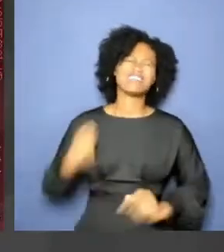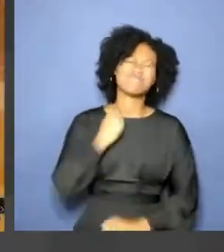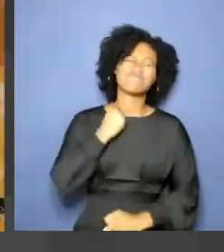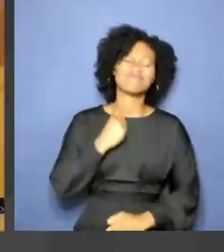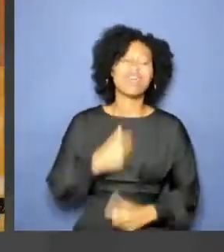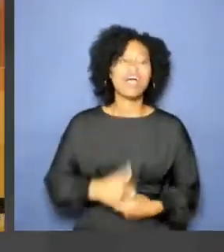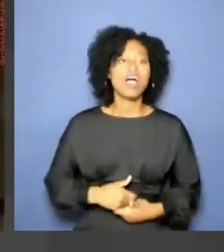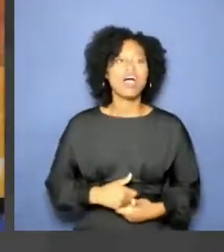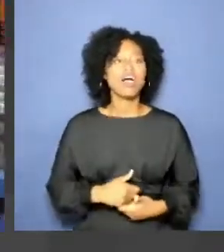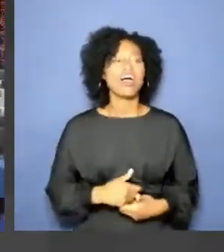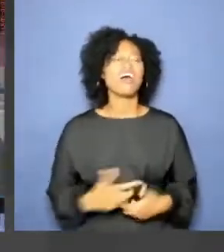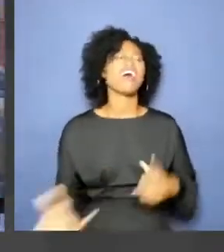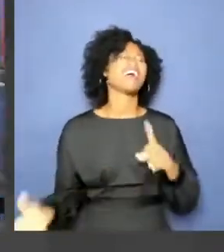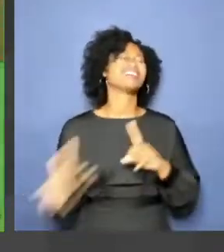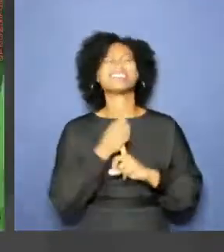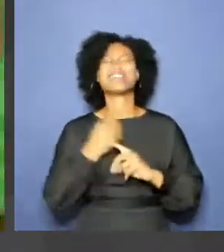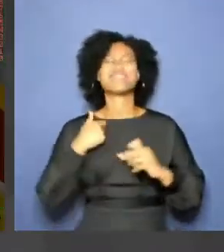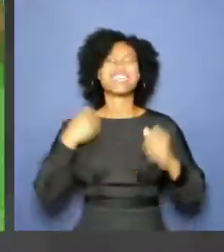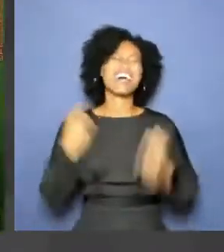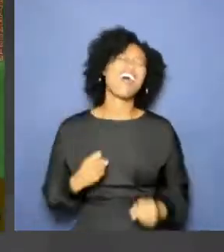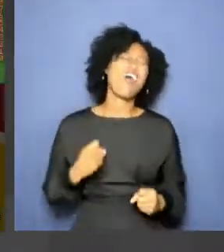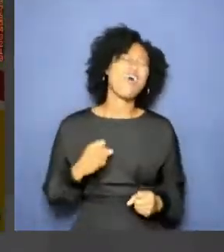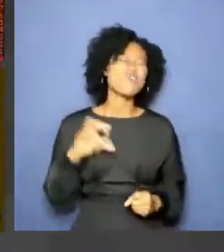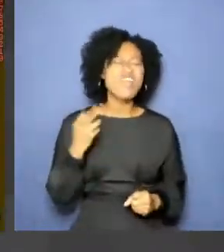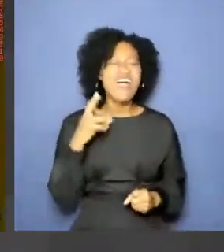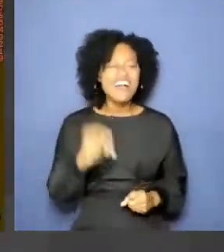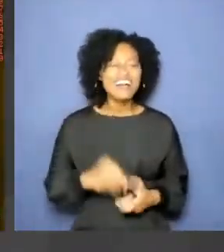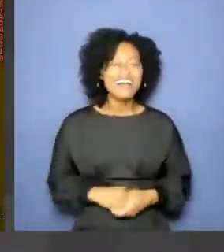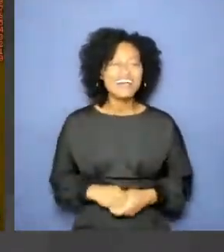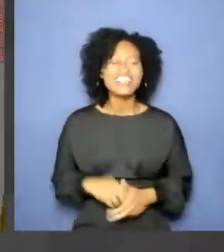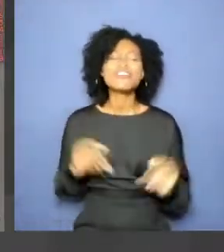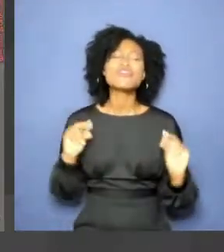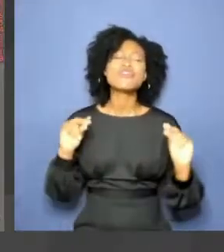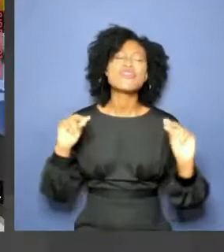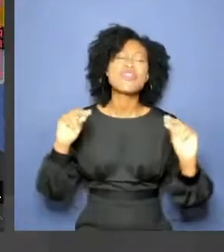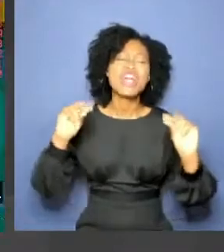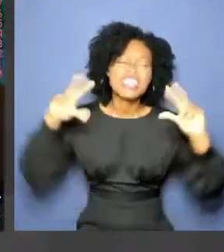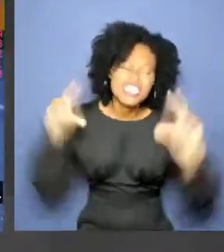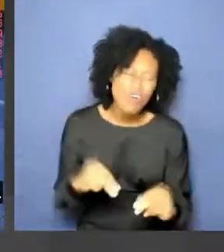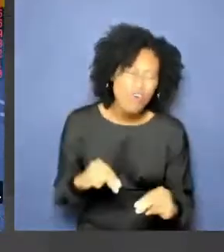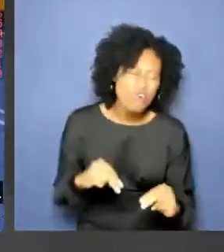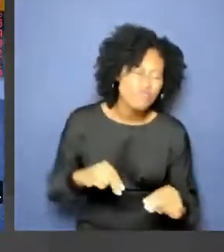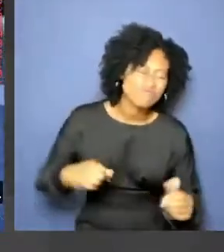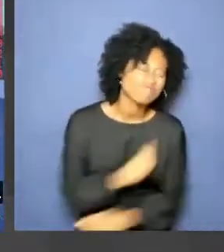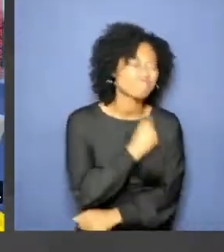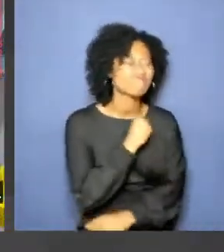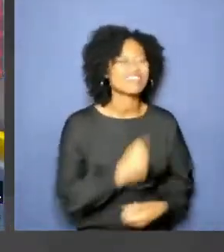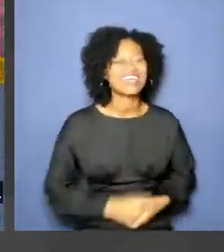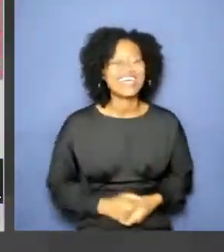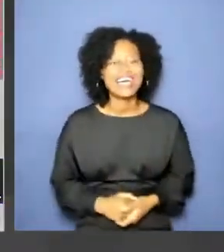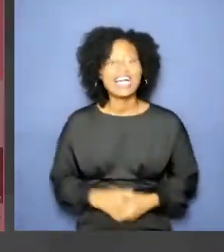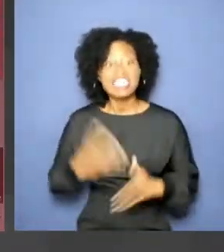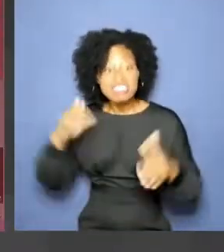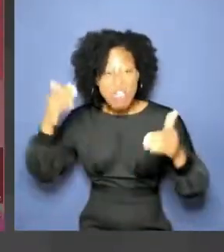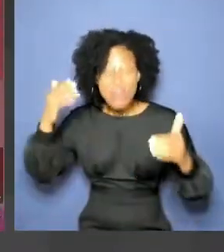I didn't. That was a very delayed flare. Oh my god. No, I got knocked out. Let's go!